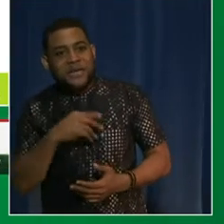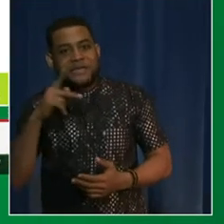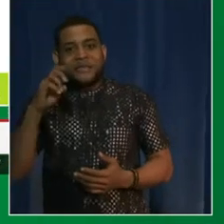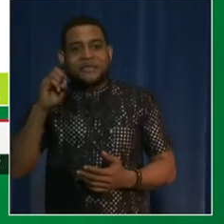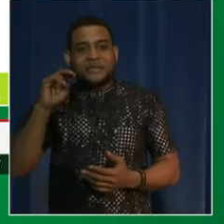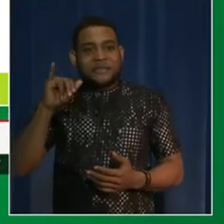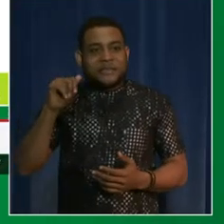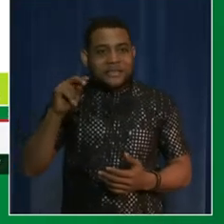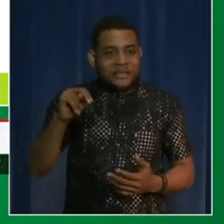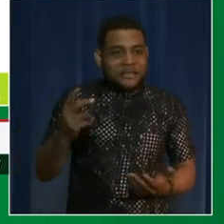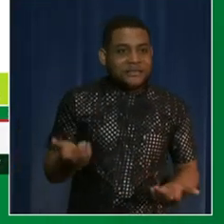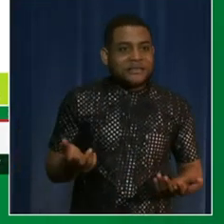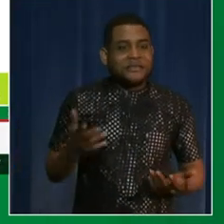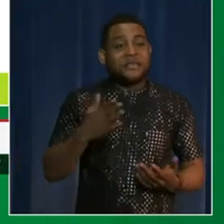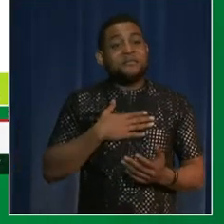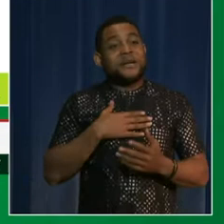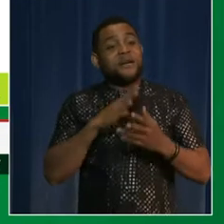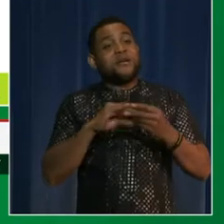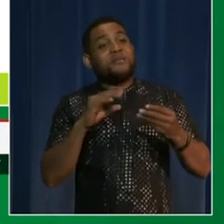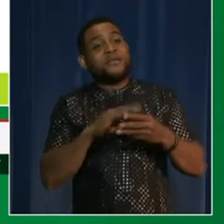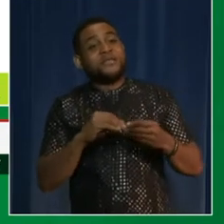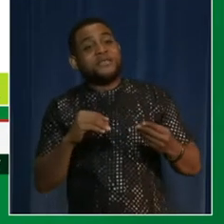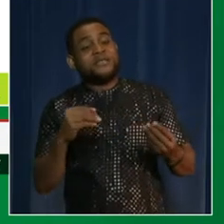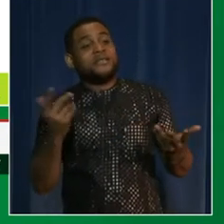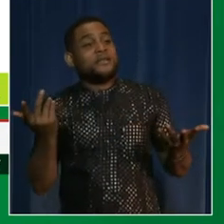My remarks are going to be a lot less